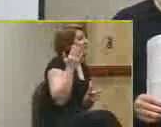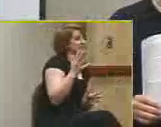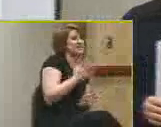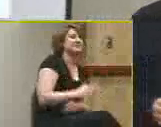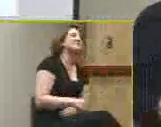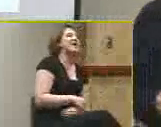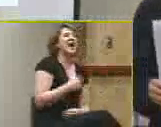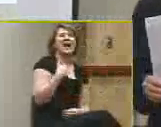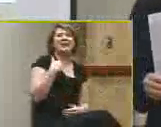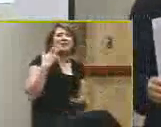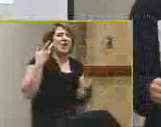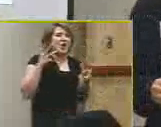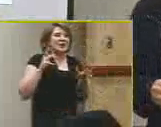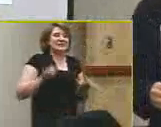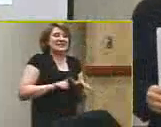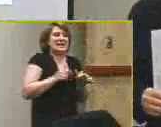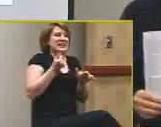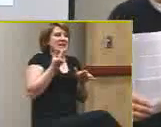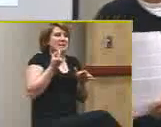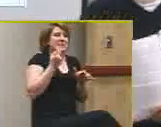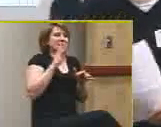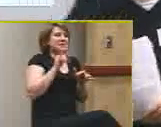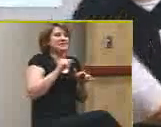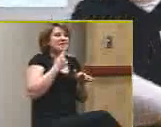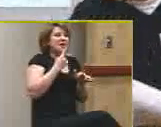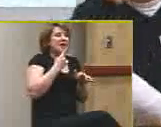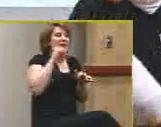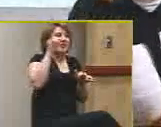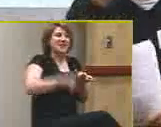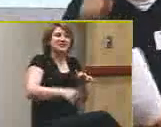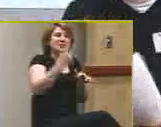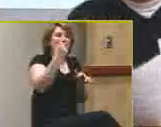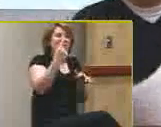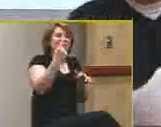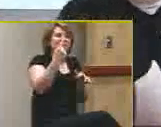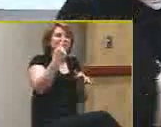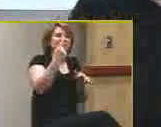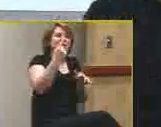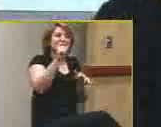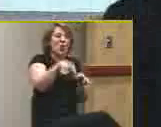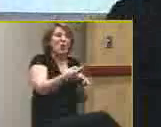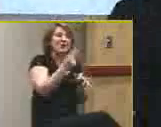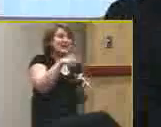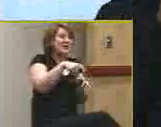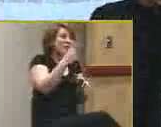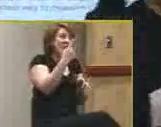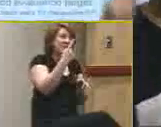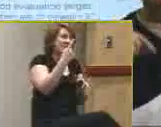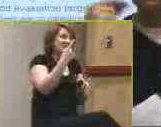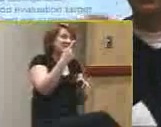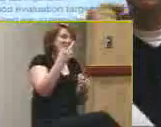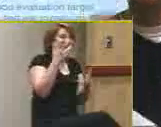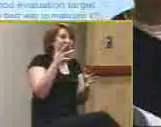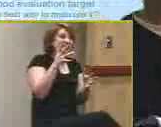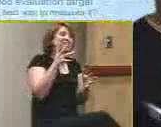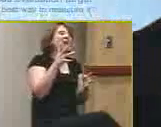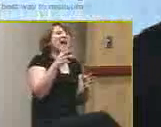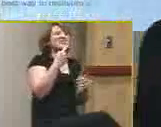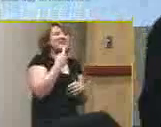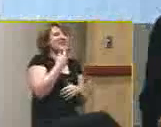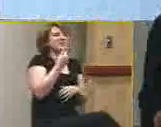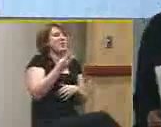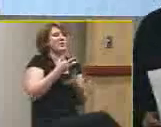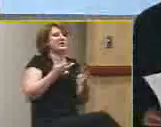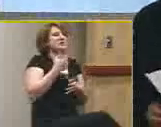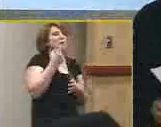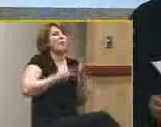I've already done a little bit by saying, this is the one. You only need to get one of them done. I've said a couple of things. What else